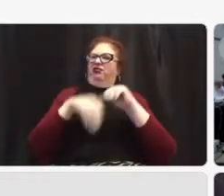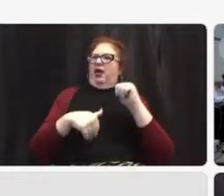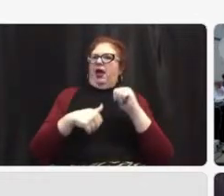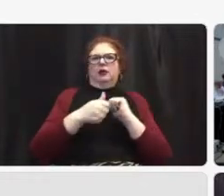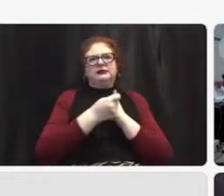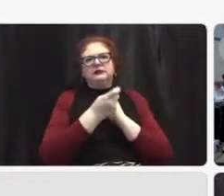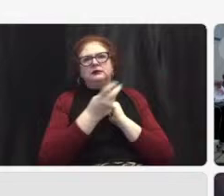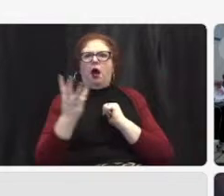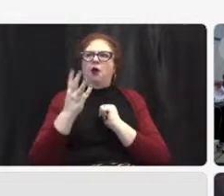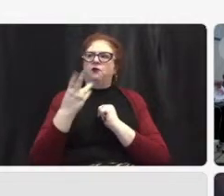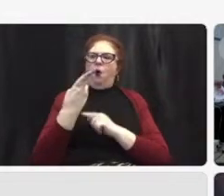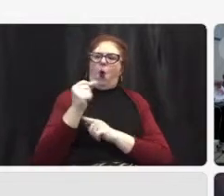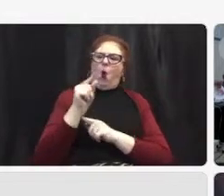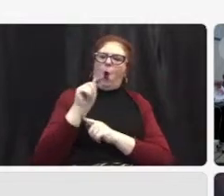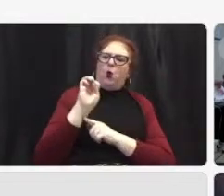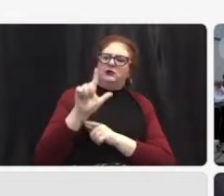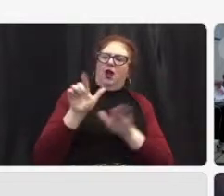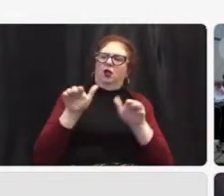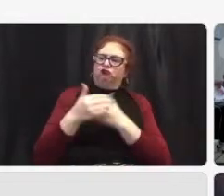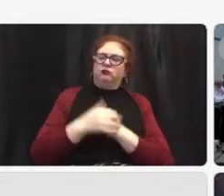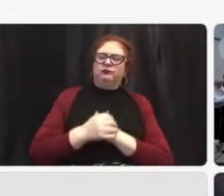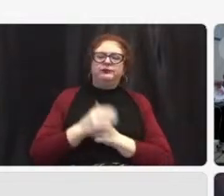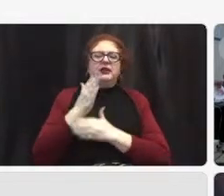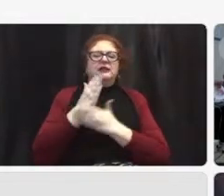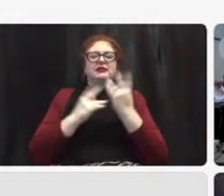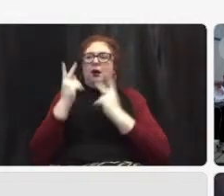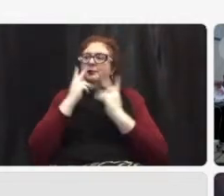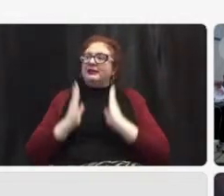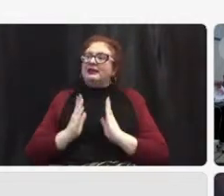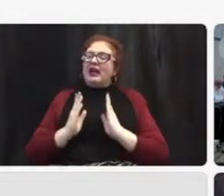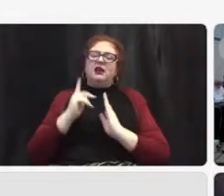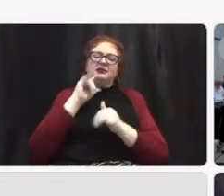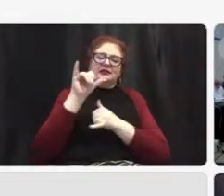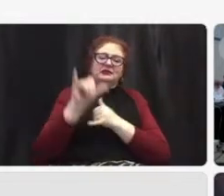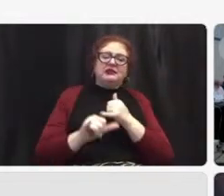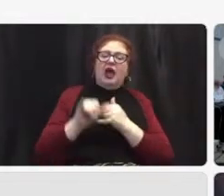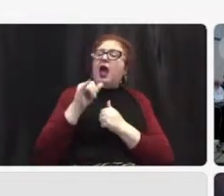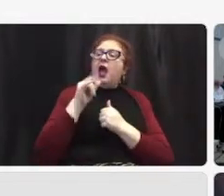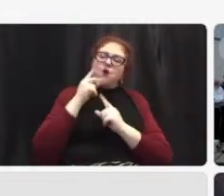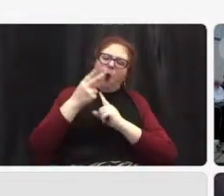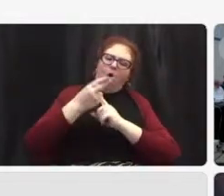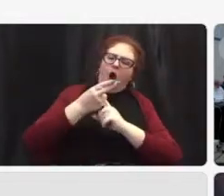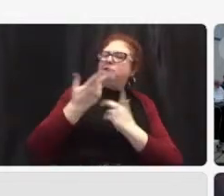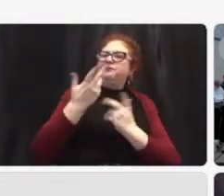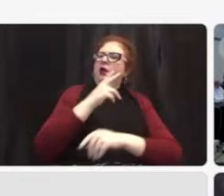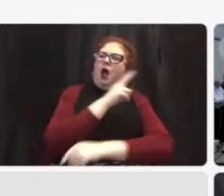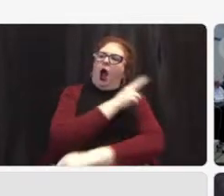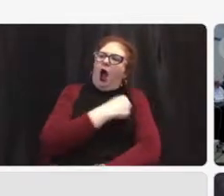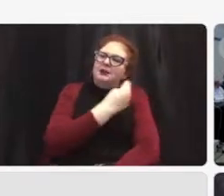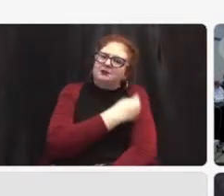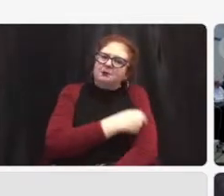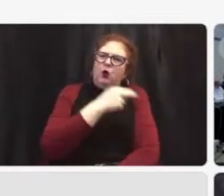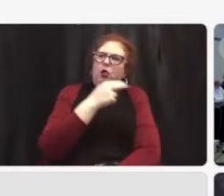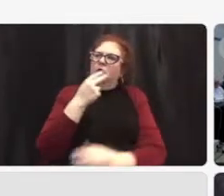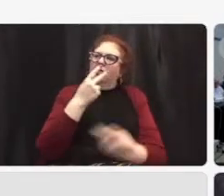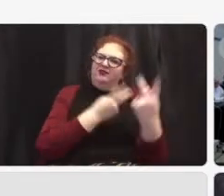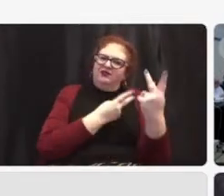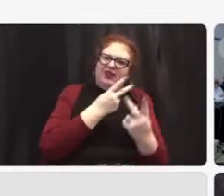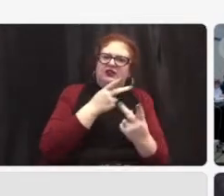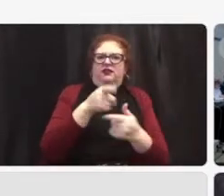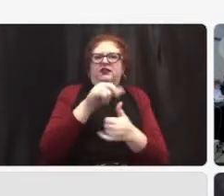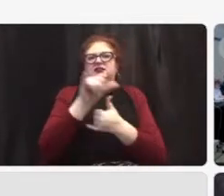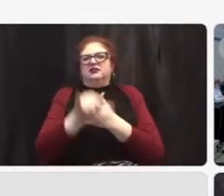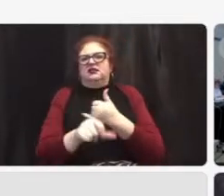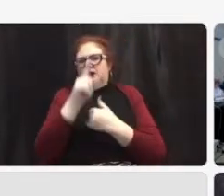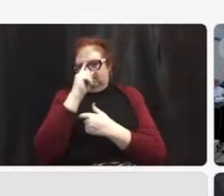hospital visits. Some of those guests stay for multiple weeks. And we do have a number, I think this is probably caused